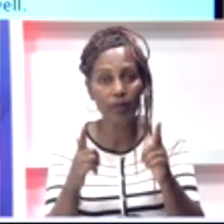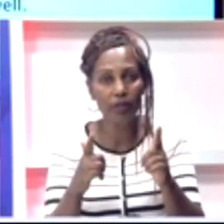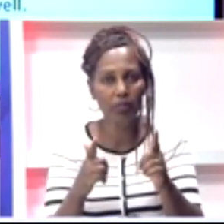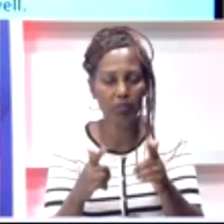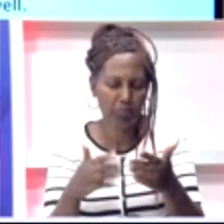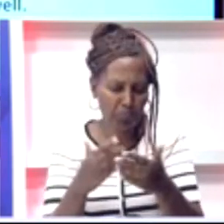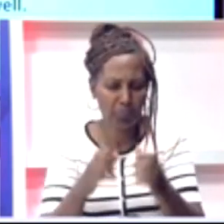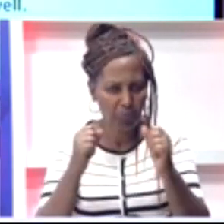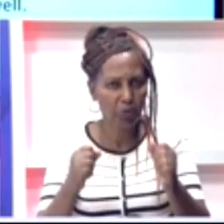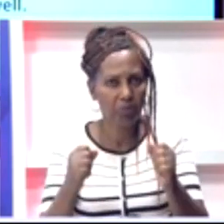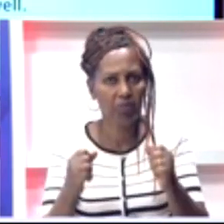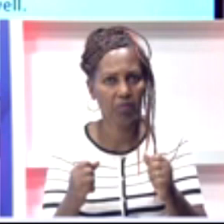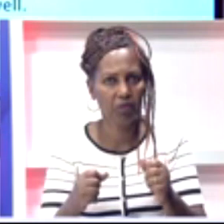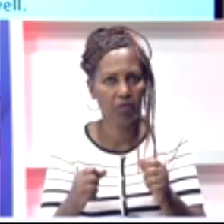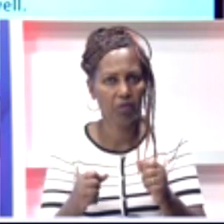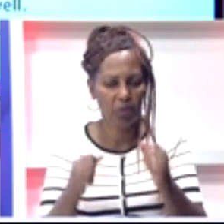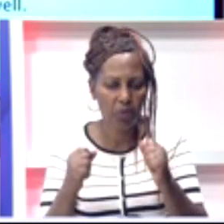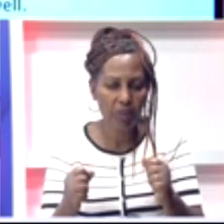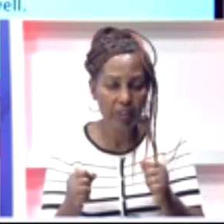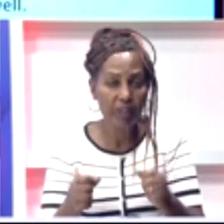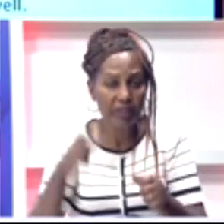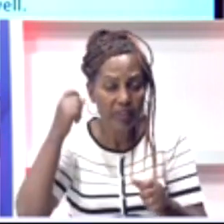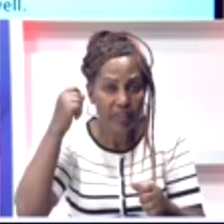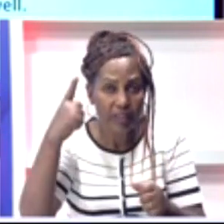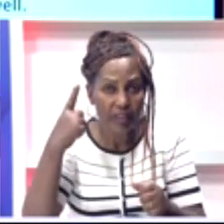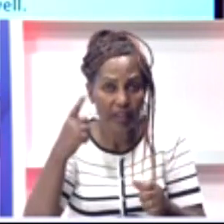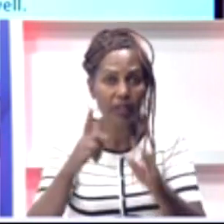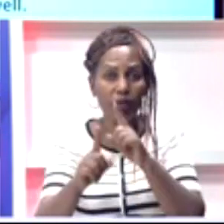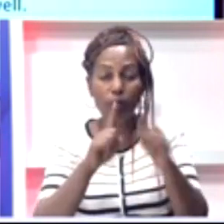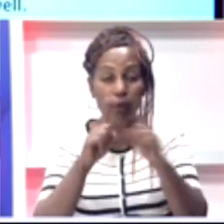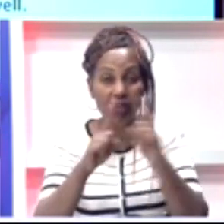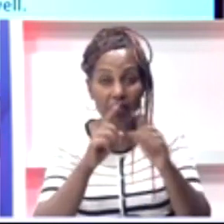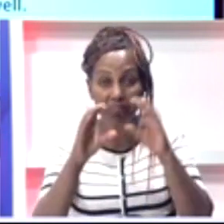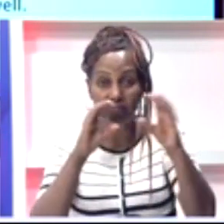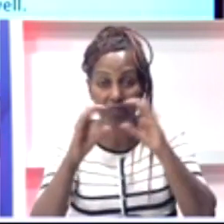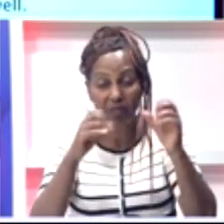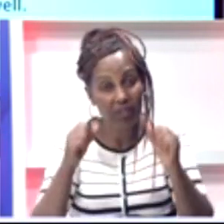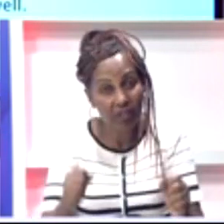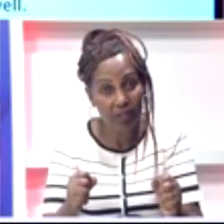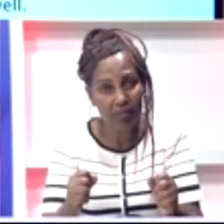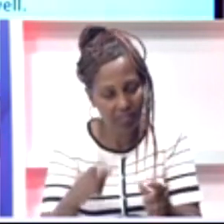what are possible, as long as you understand and communicate your message.